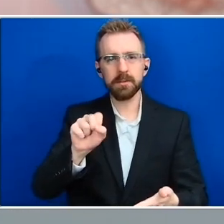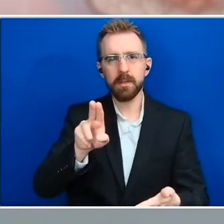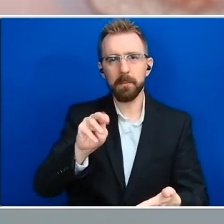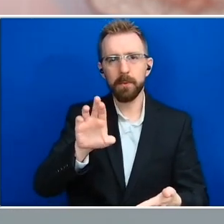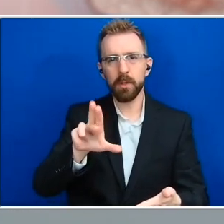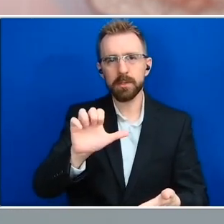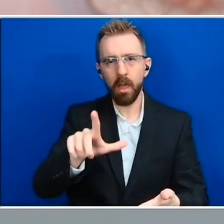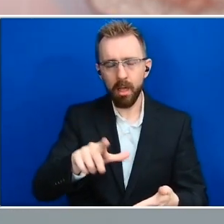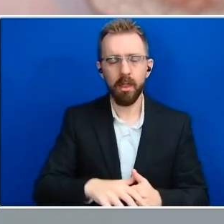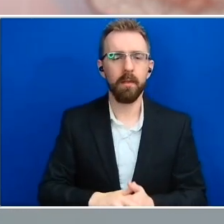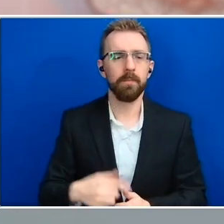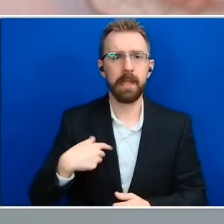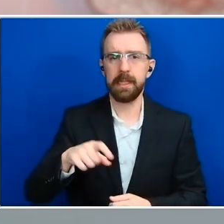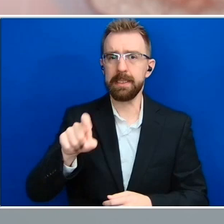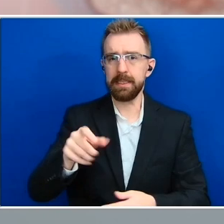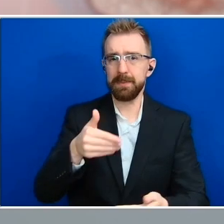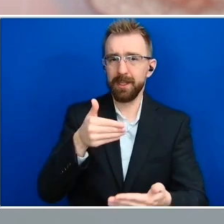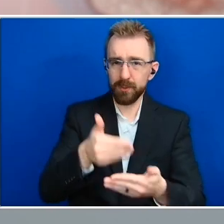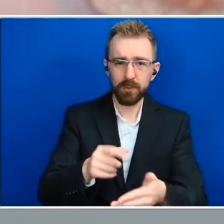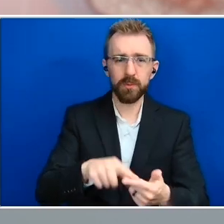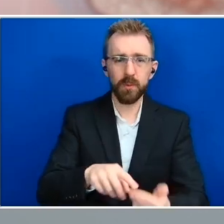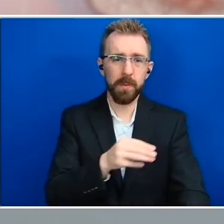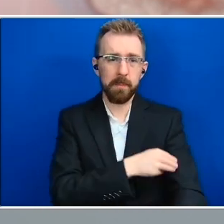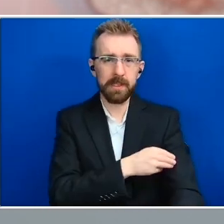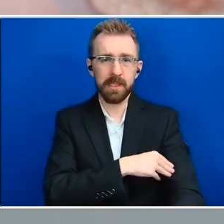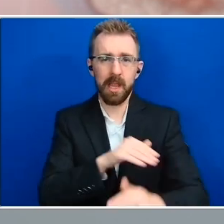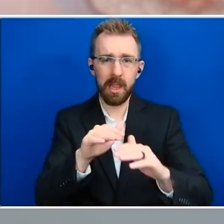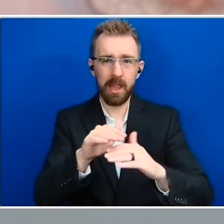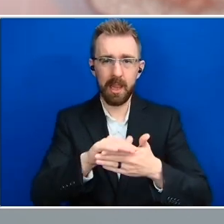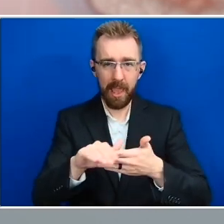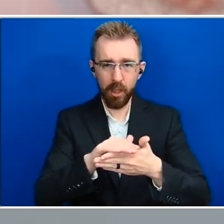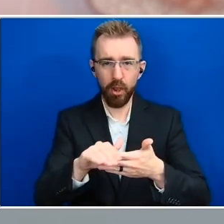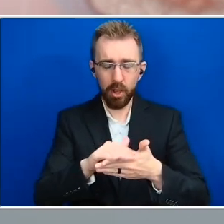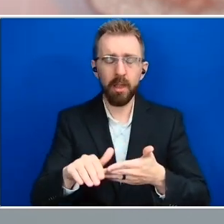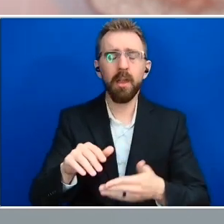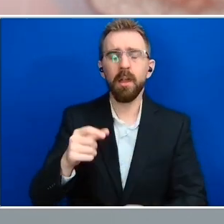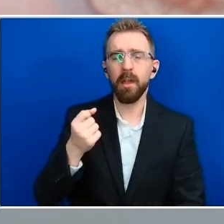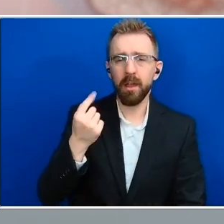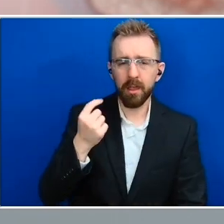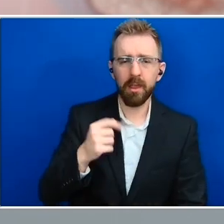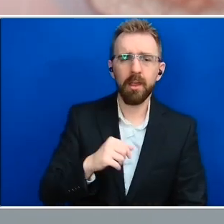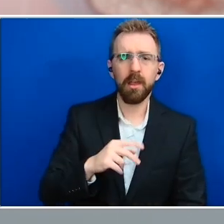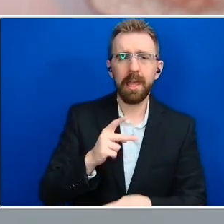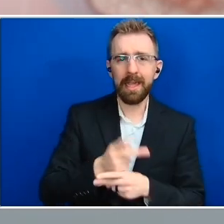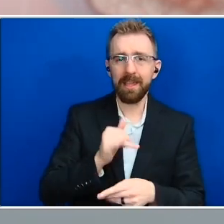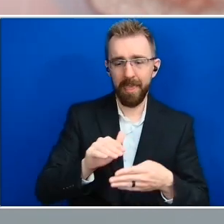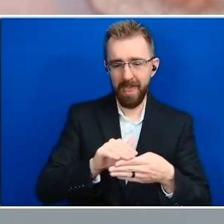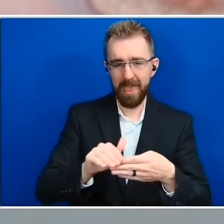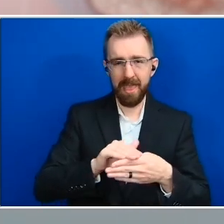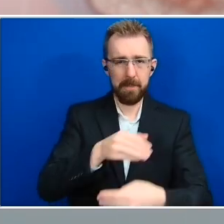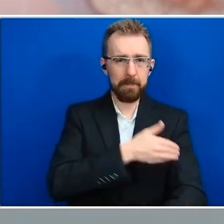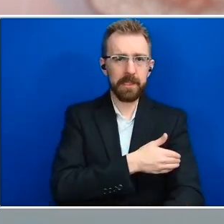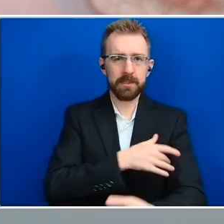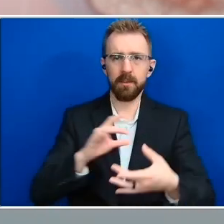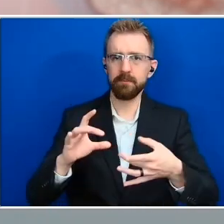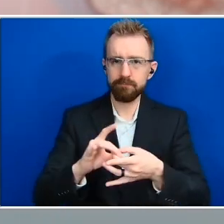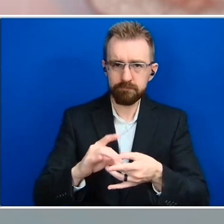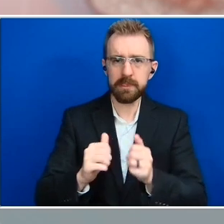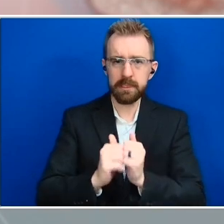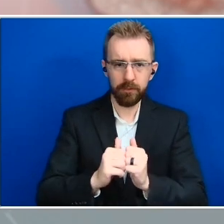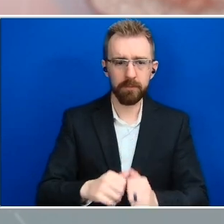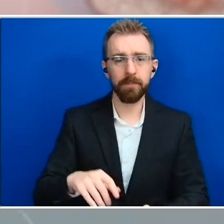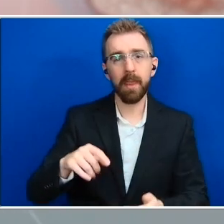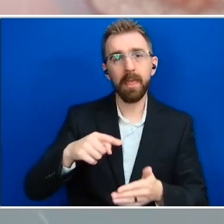be close to the muscle layer, but keep the muscle layer intact. The tip of the knife is only 1 to